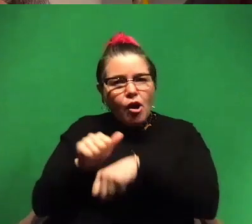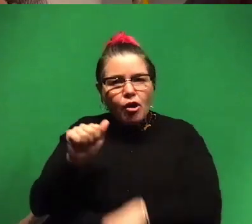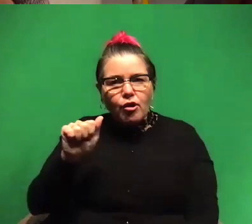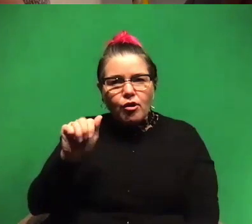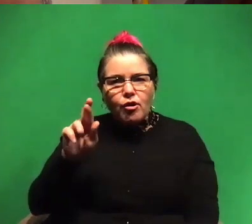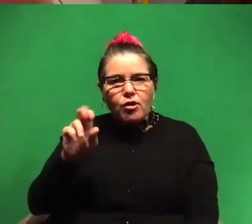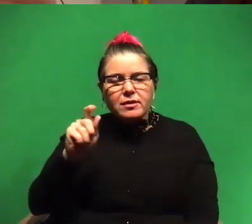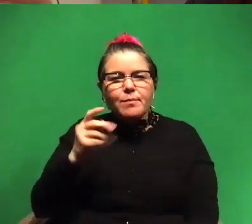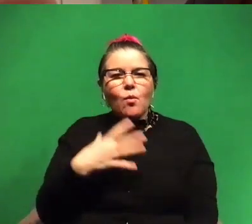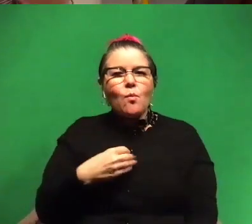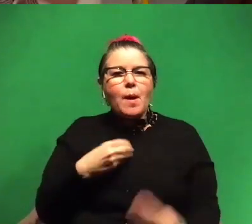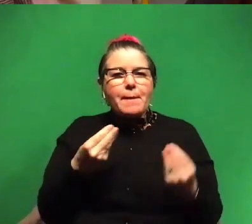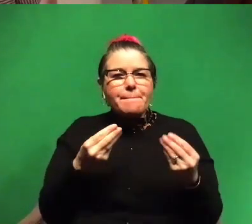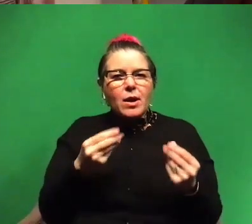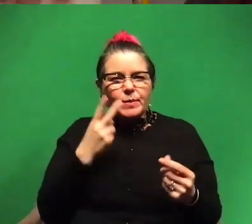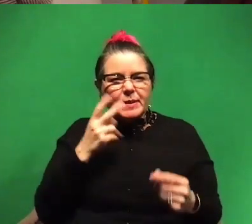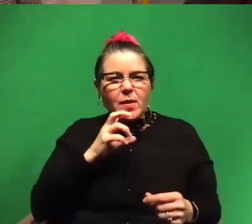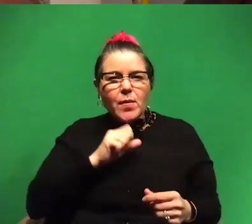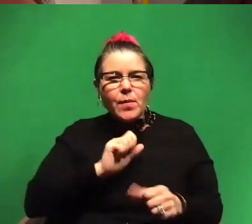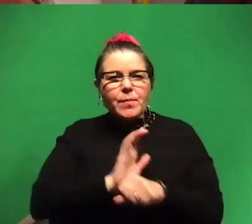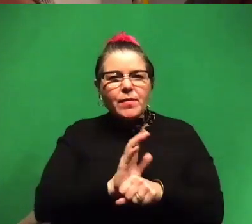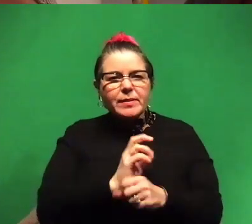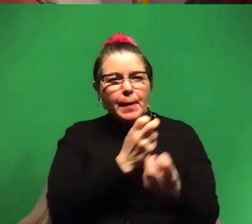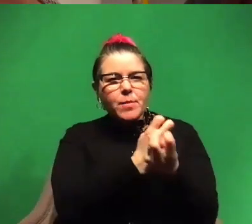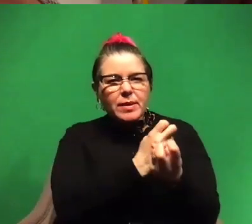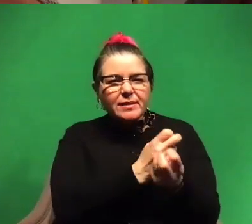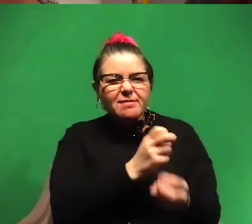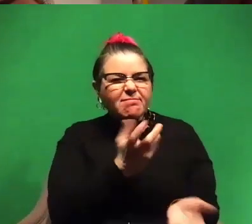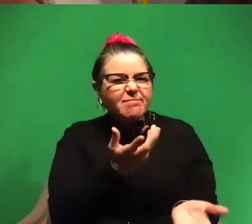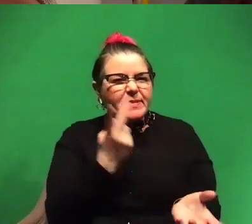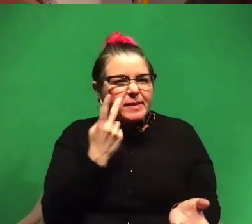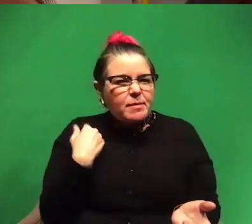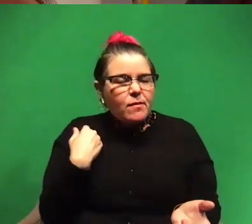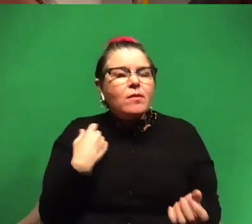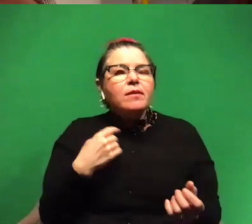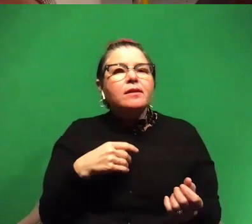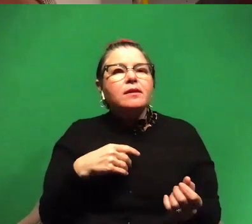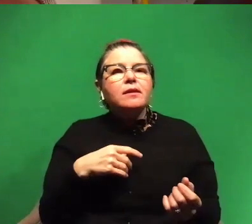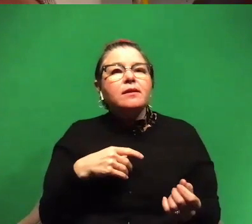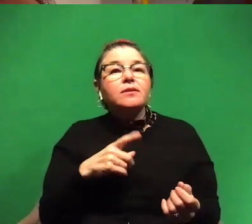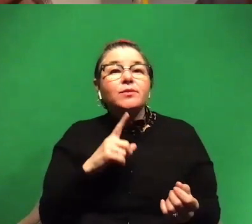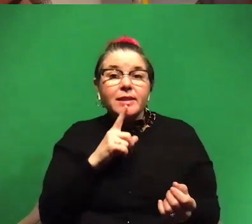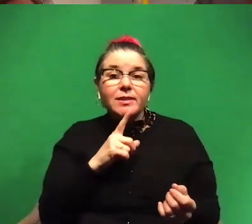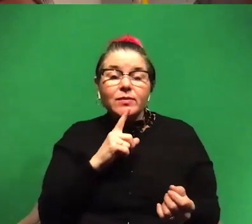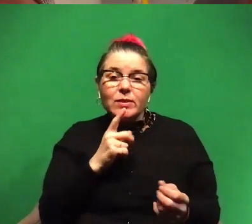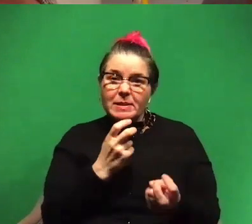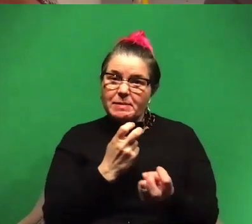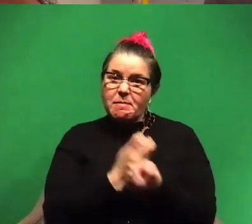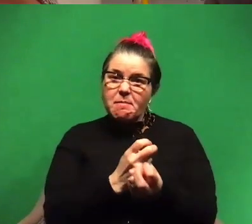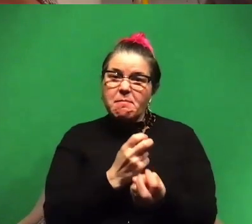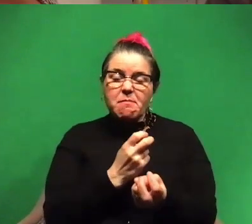like white powder that you see in like old movies. It's used as poison. And so it's a really, really poisonous